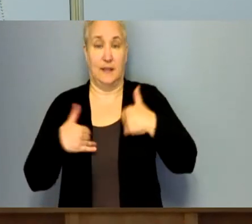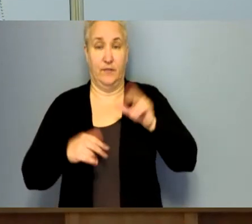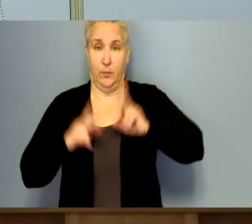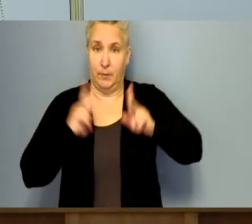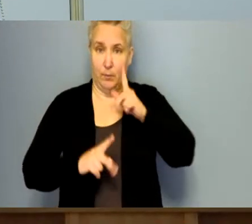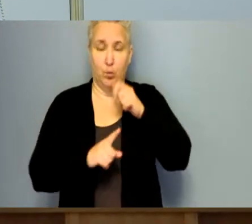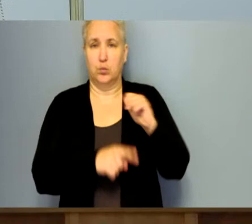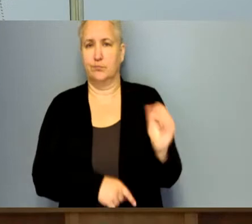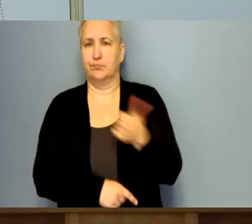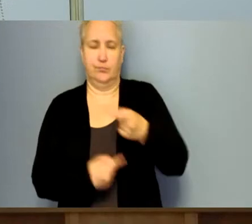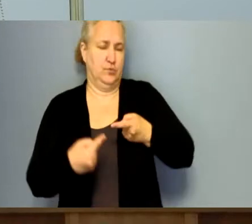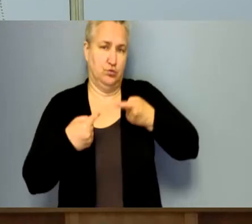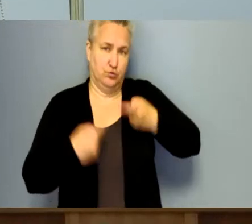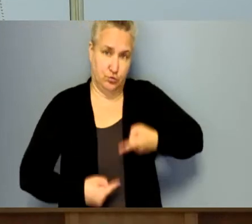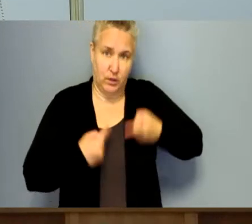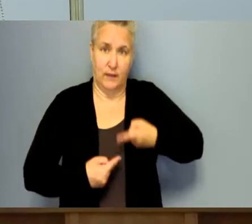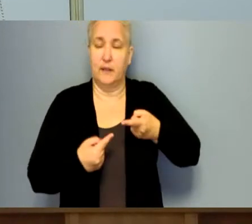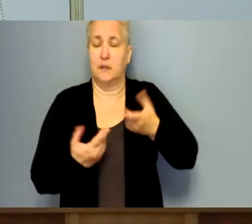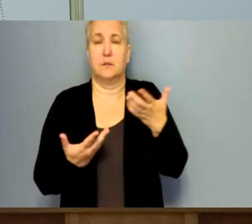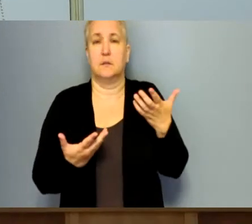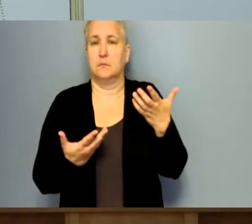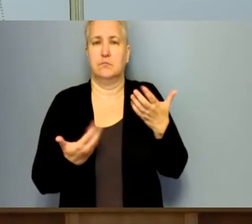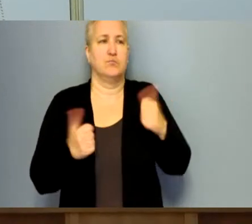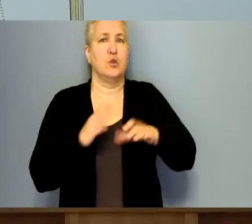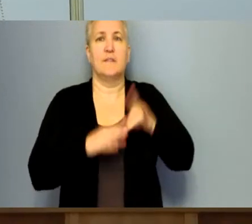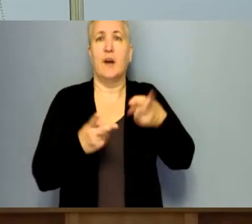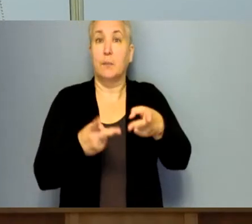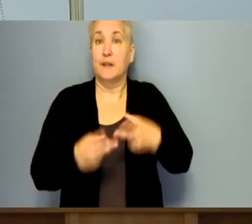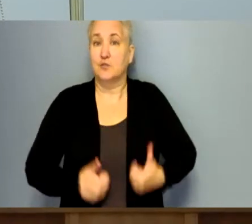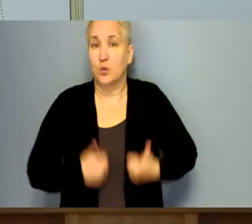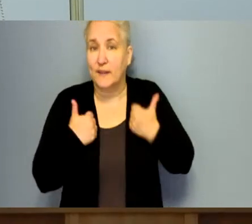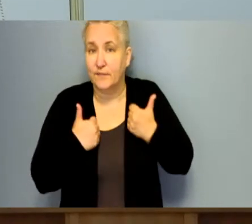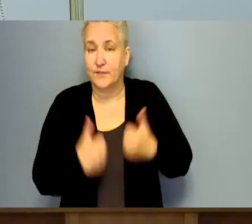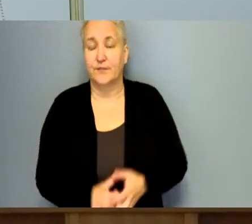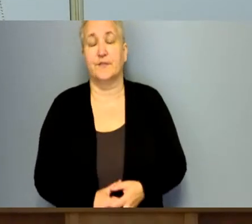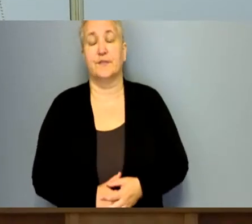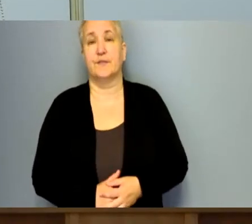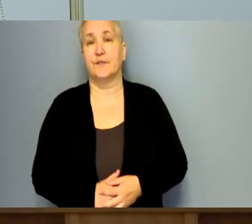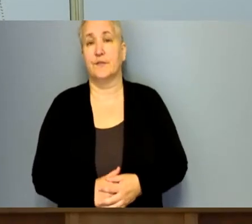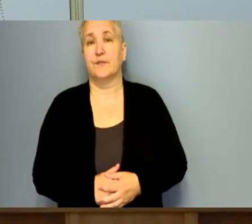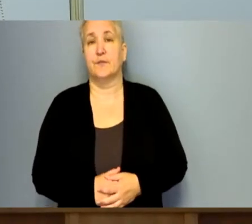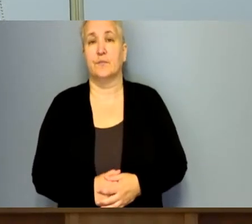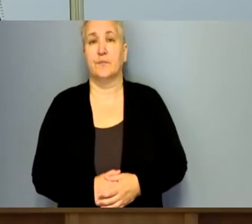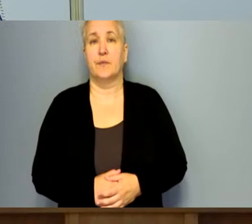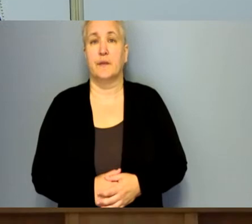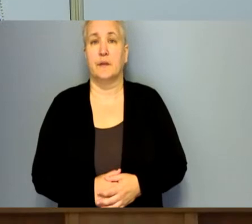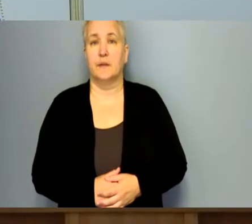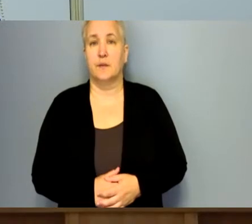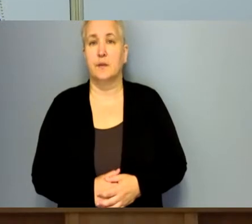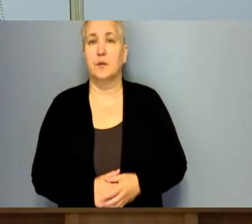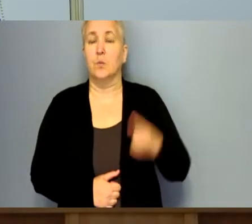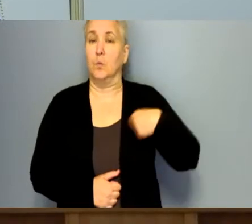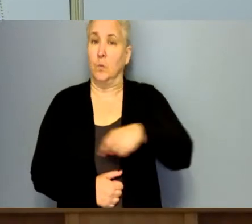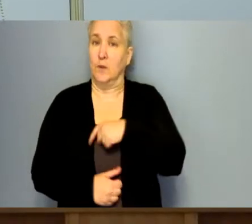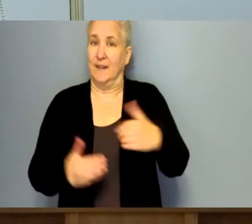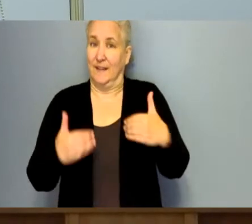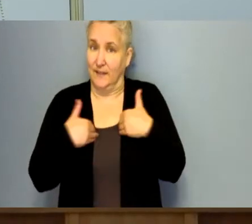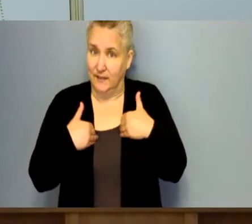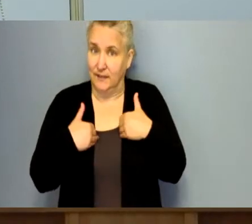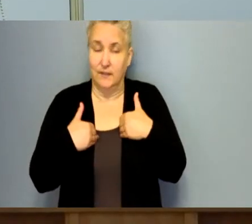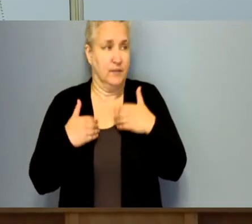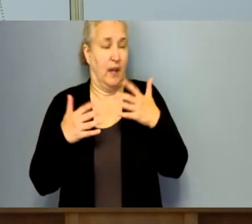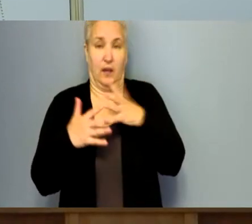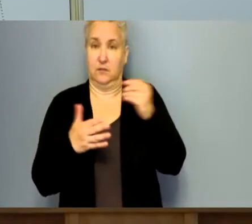are struggling to find a place to live. We do have, and we've actually